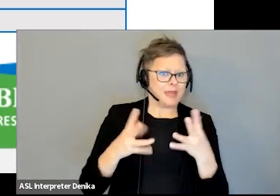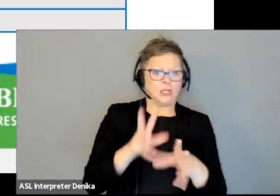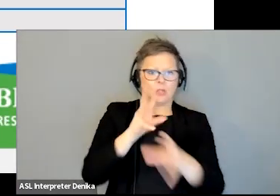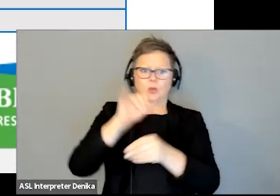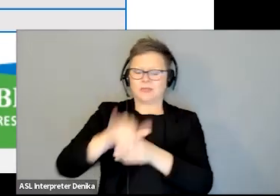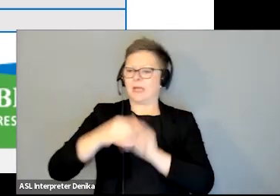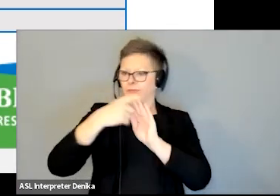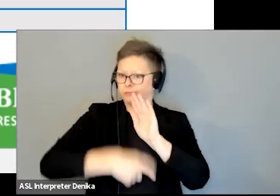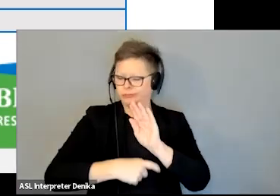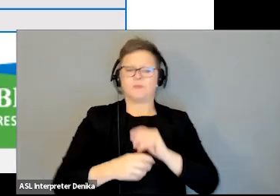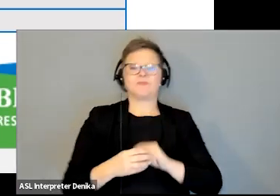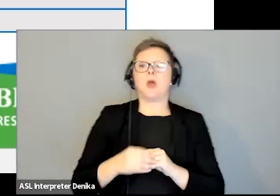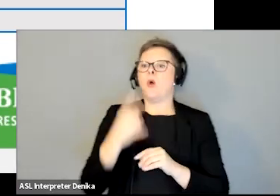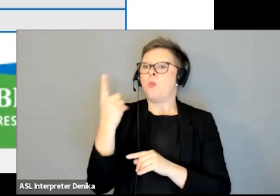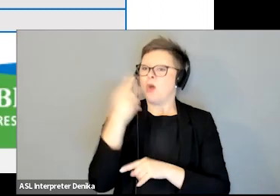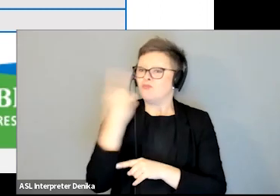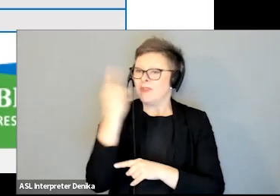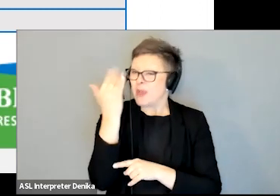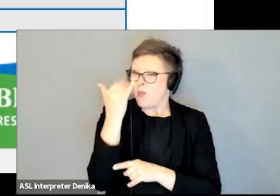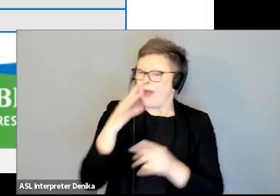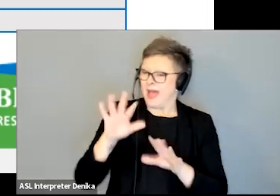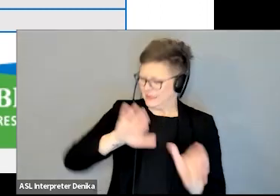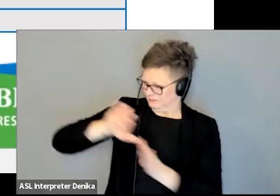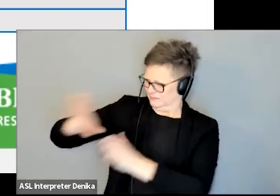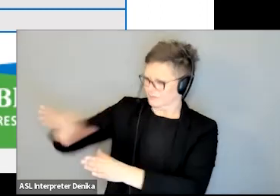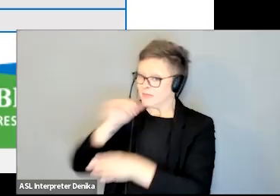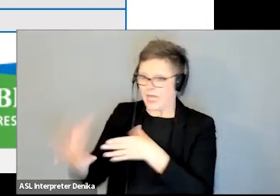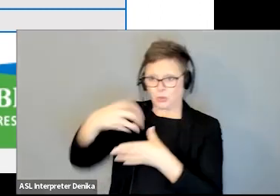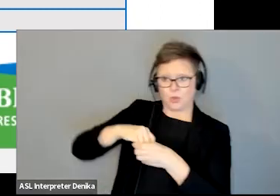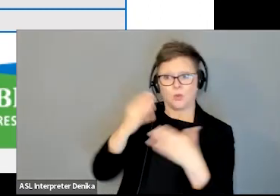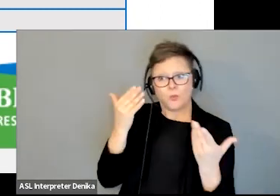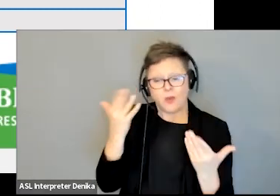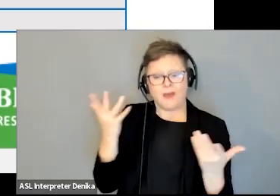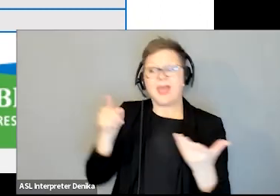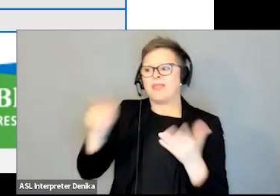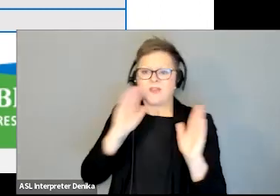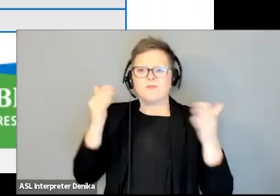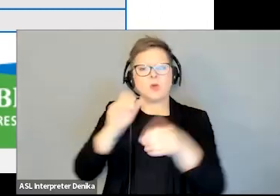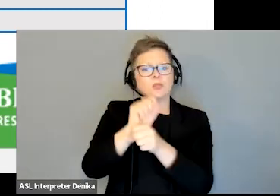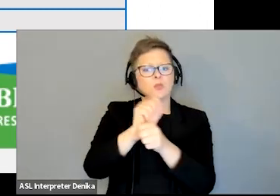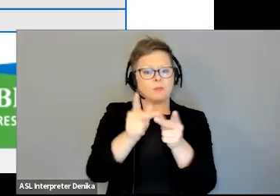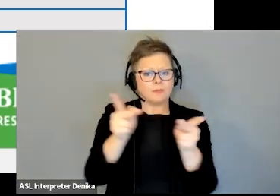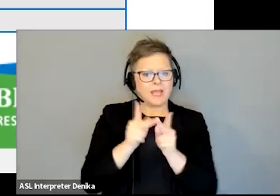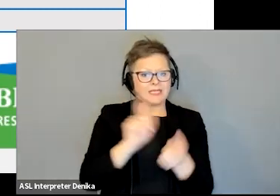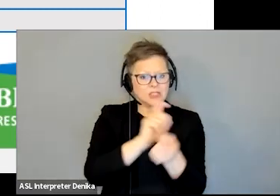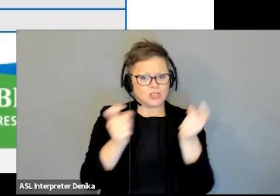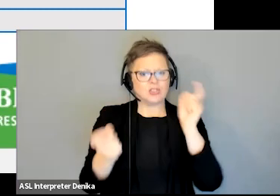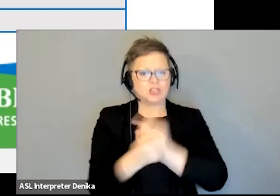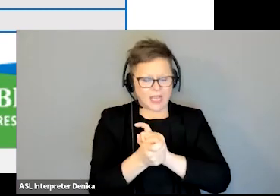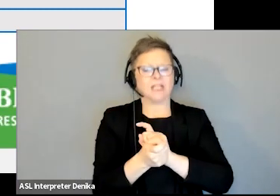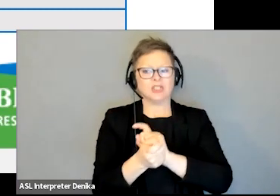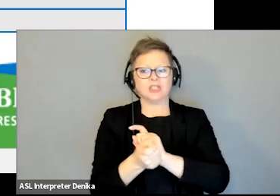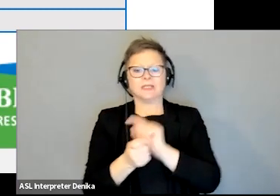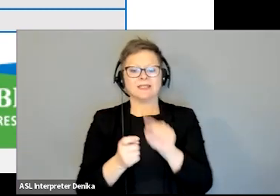one of the most common reasons for excluding studies at the screening stages was that they focused on workplace changes in the pandemic, but there was no